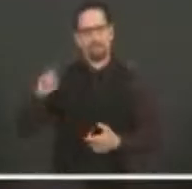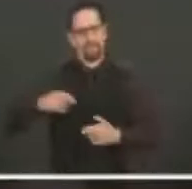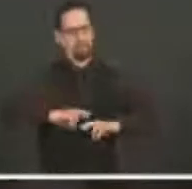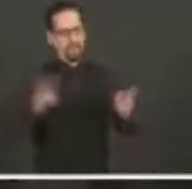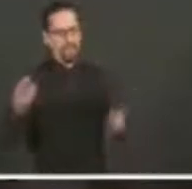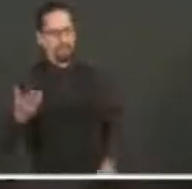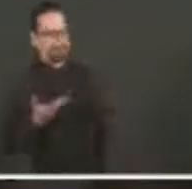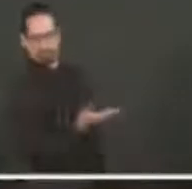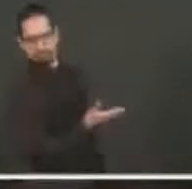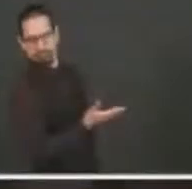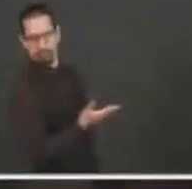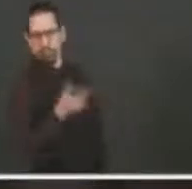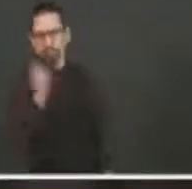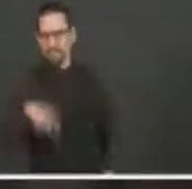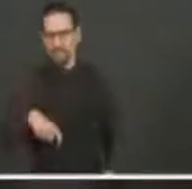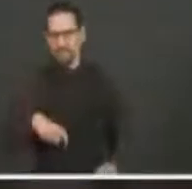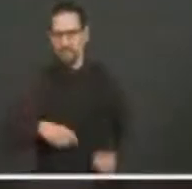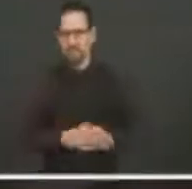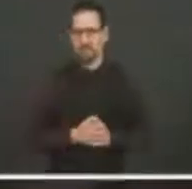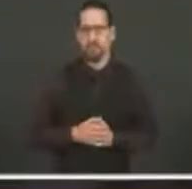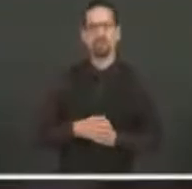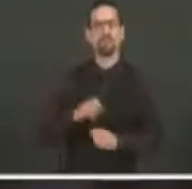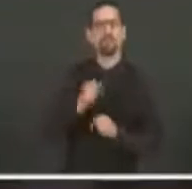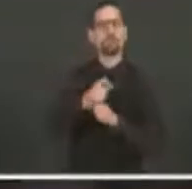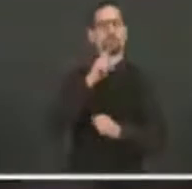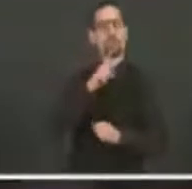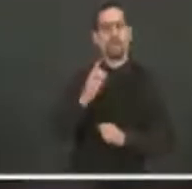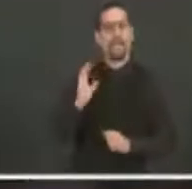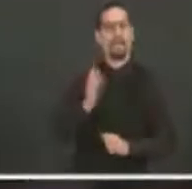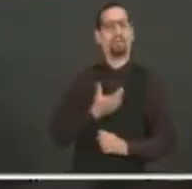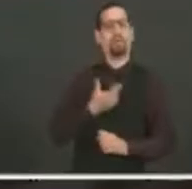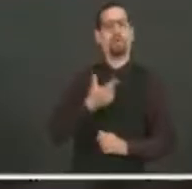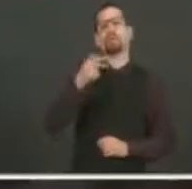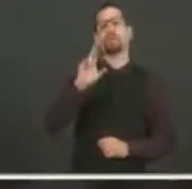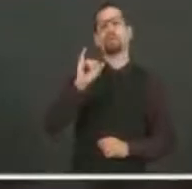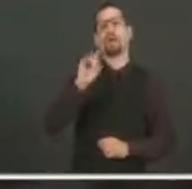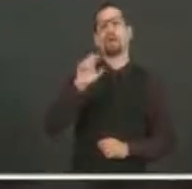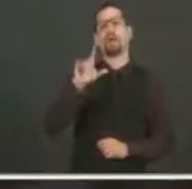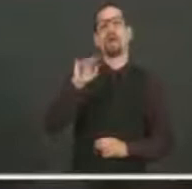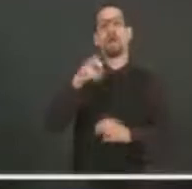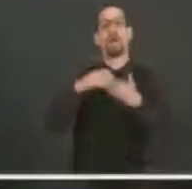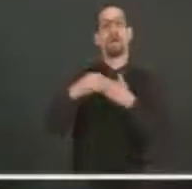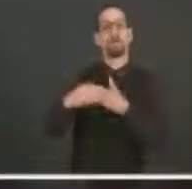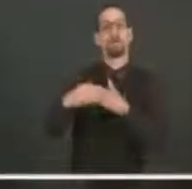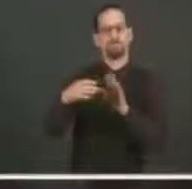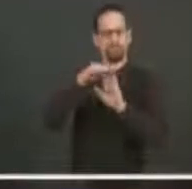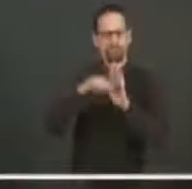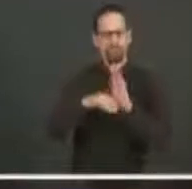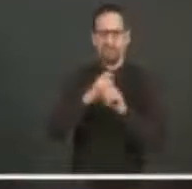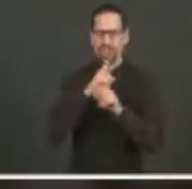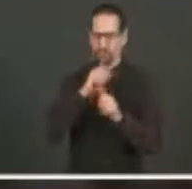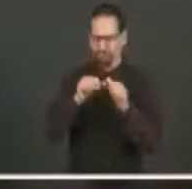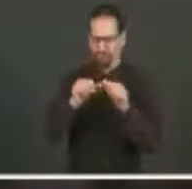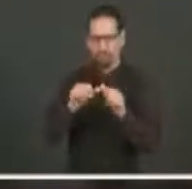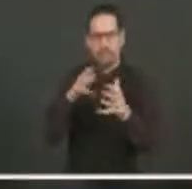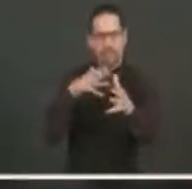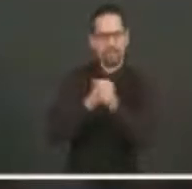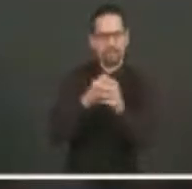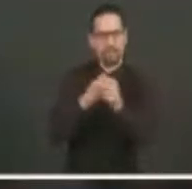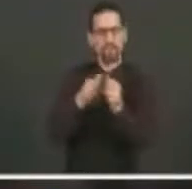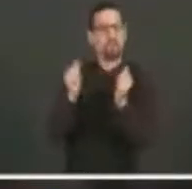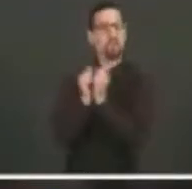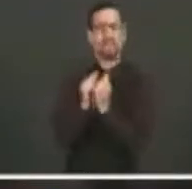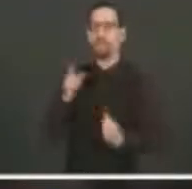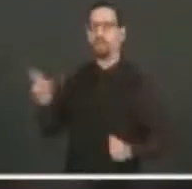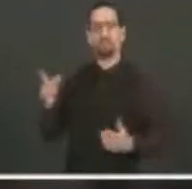based on the most up-to-date health recommendations. We are working hand in hand with the Department of Health, and these things